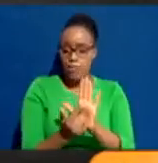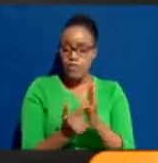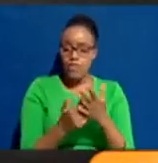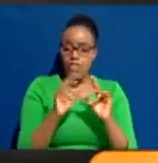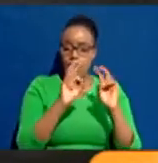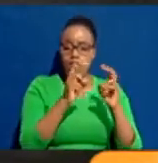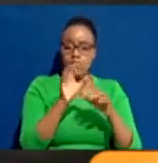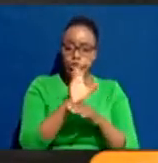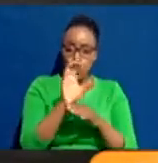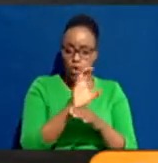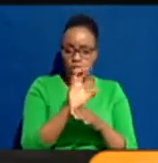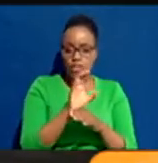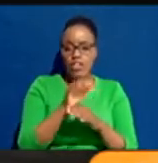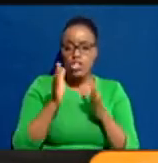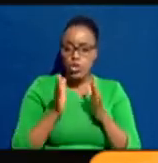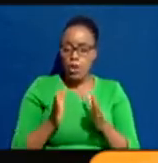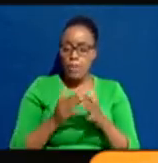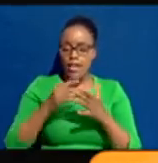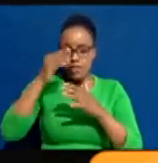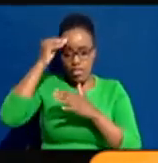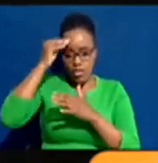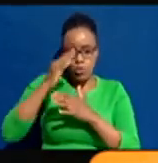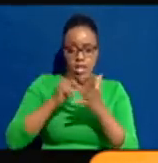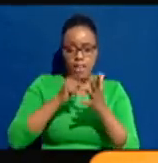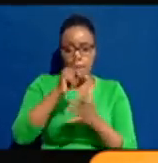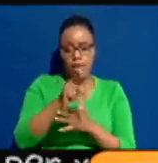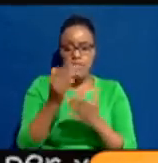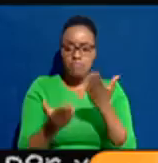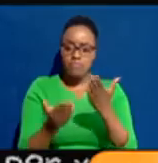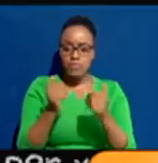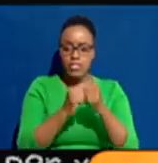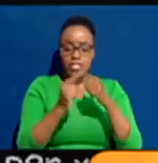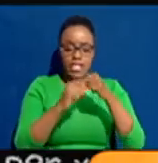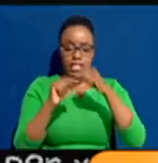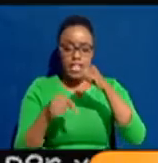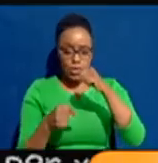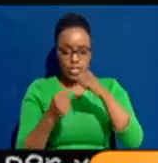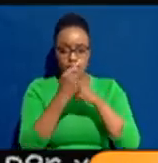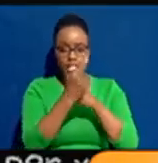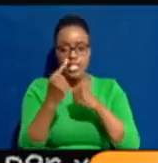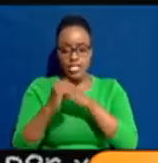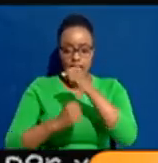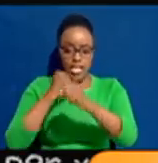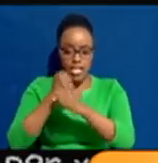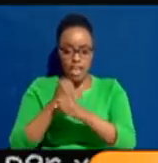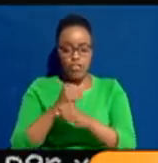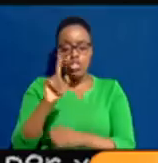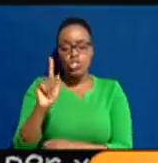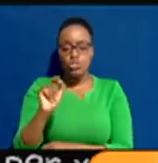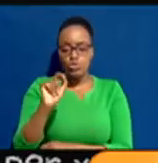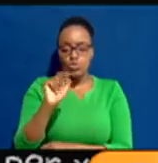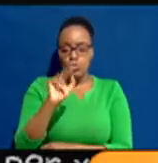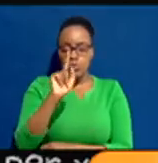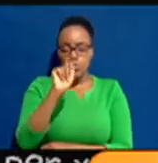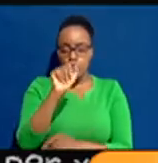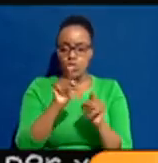course in basic humanities, where students currently pay an average 16,000 shillings per year as tuition fees, could go